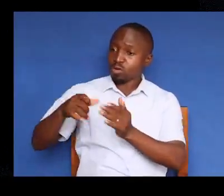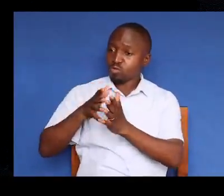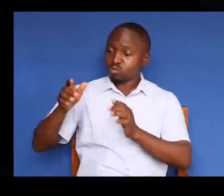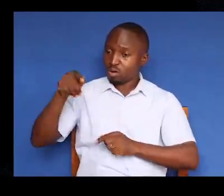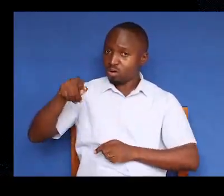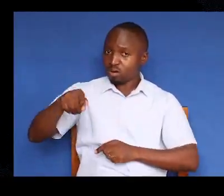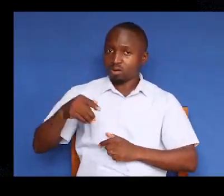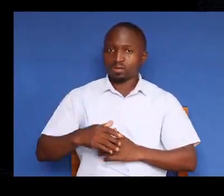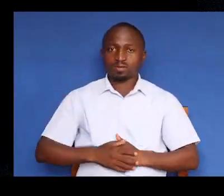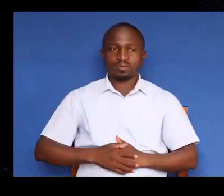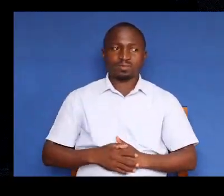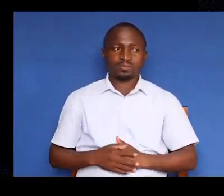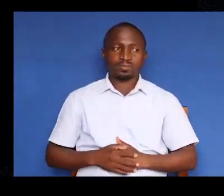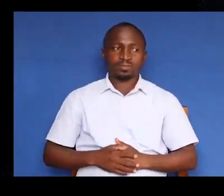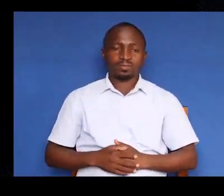rate.